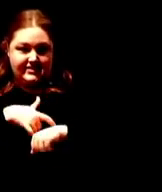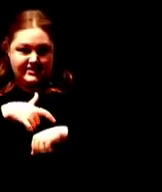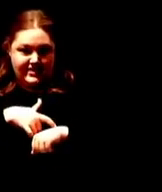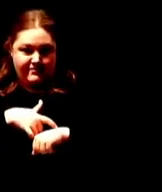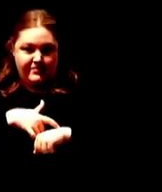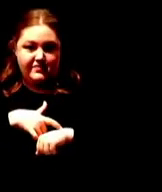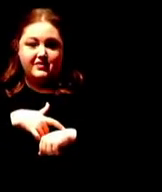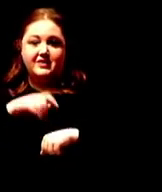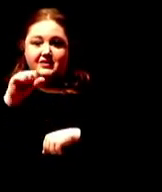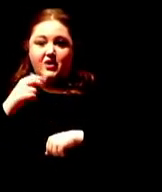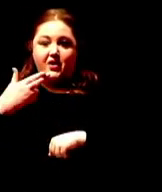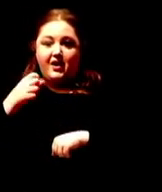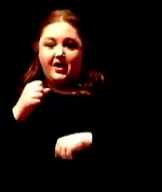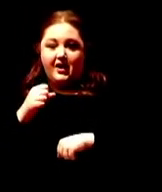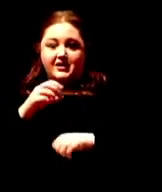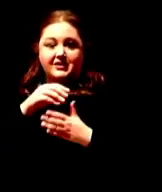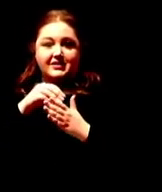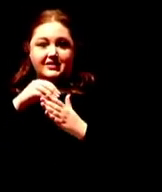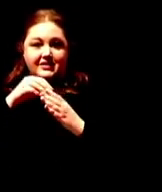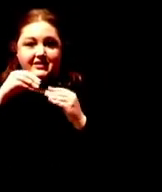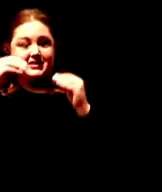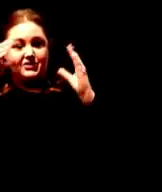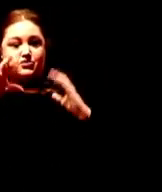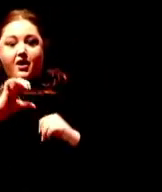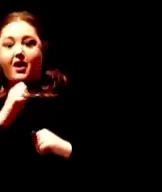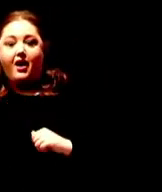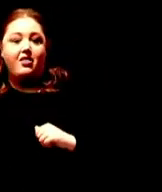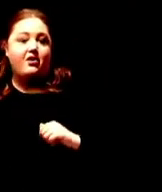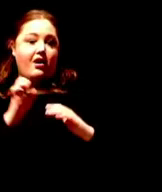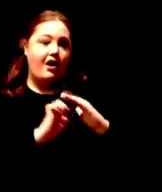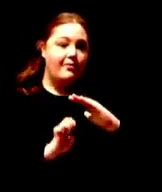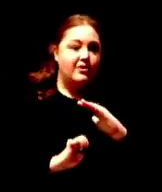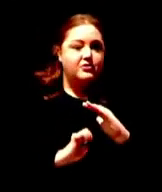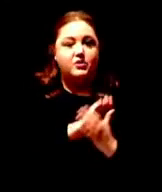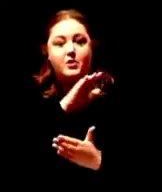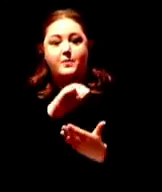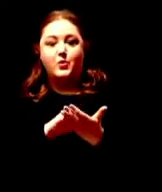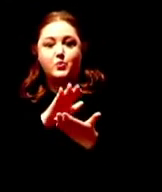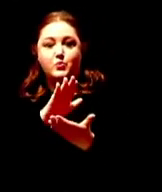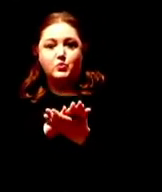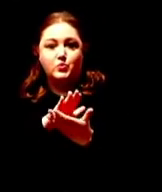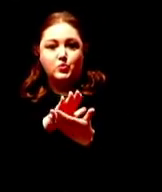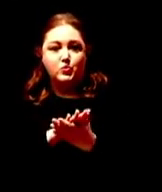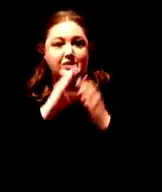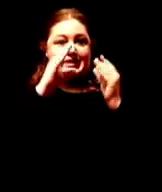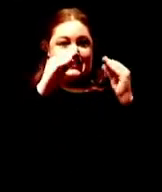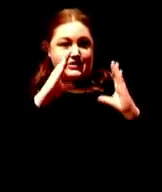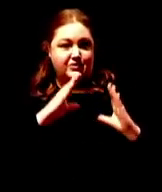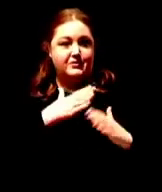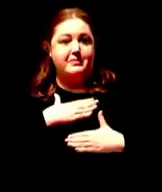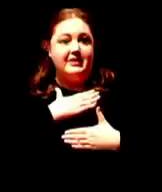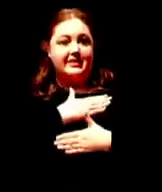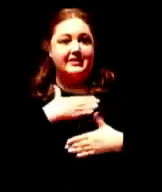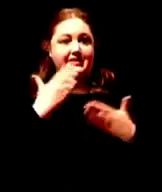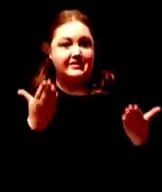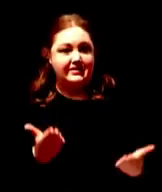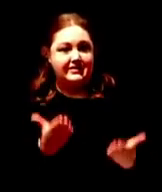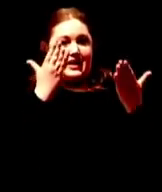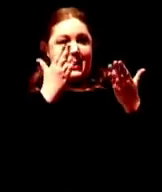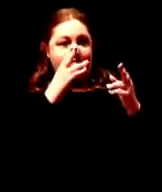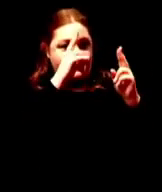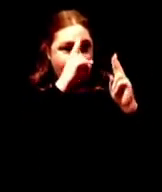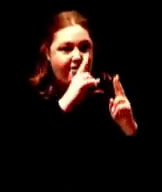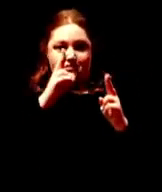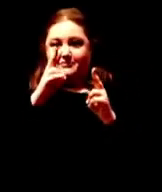the South High staff and teachers and any other elementary or middle school Bruin teachers please stand and be